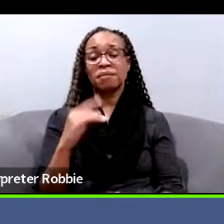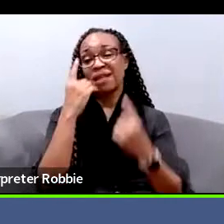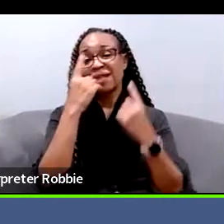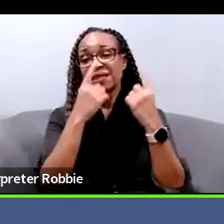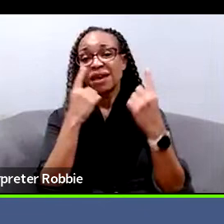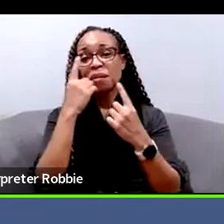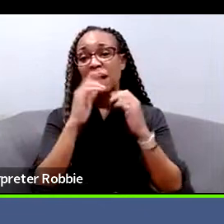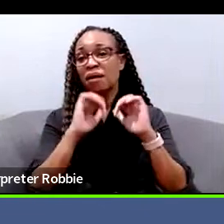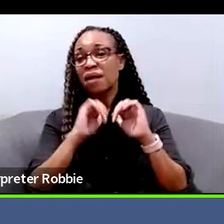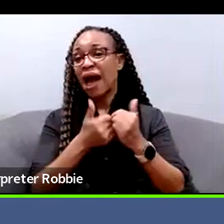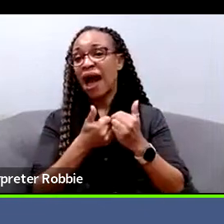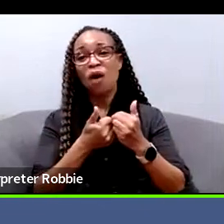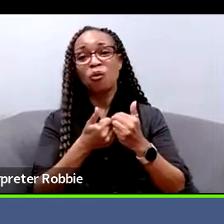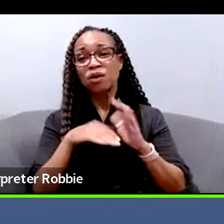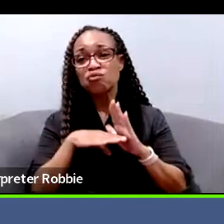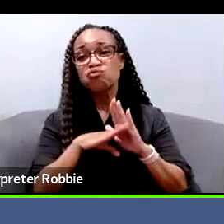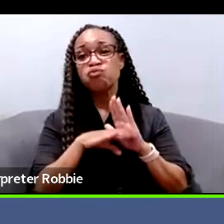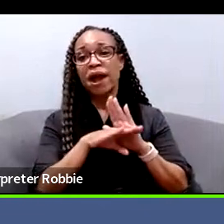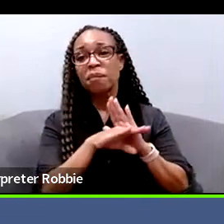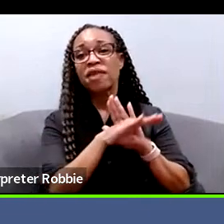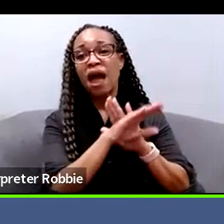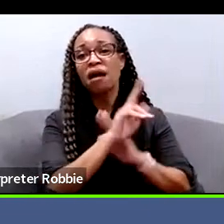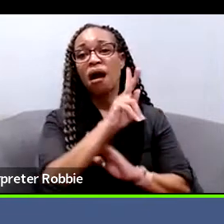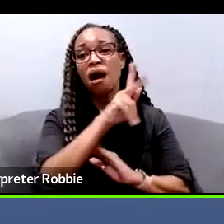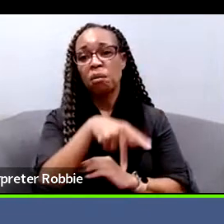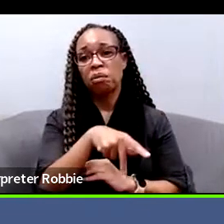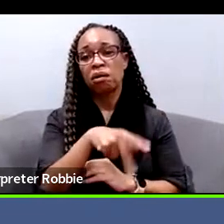might dial that up in the